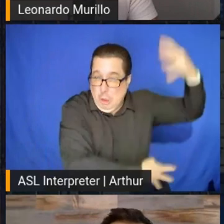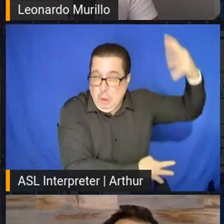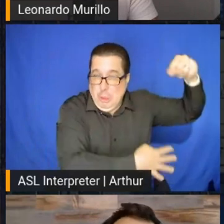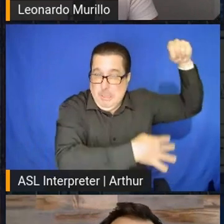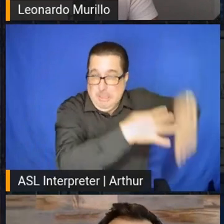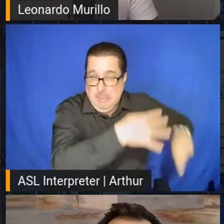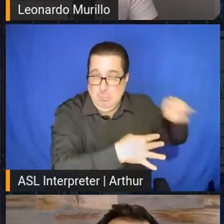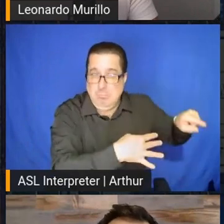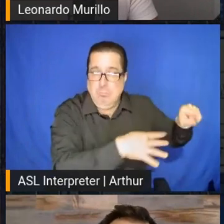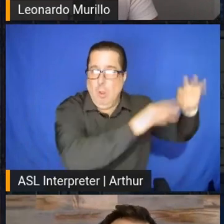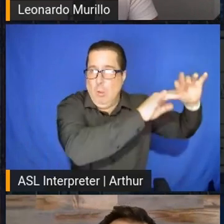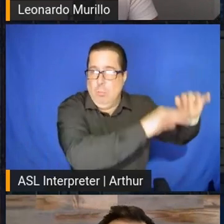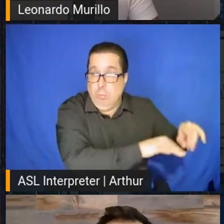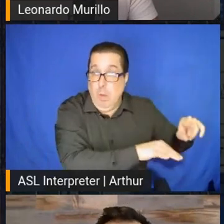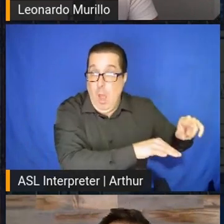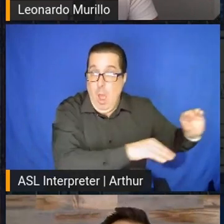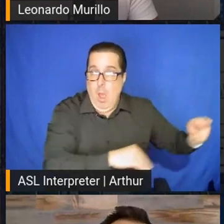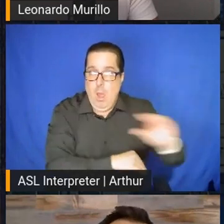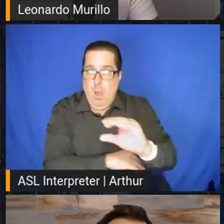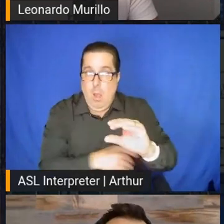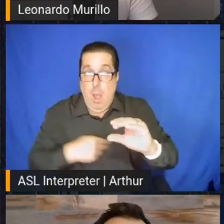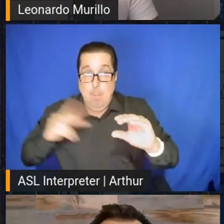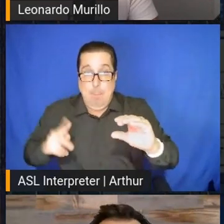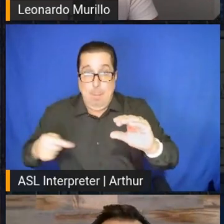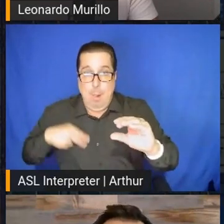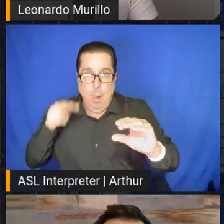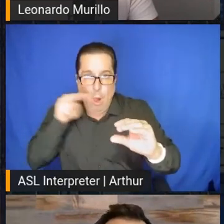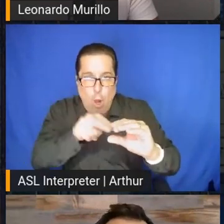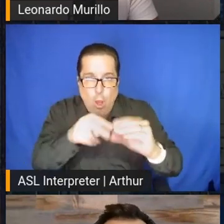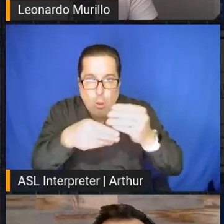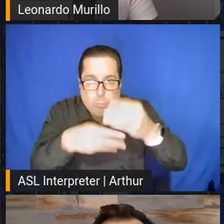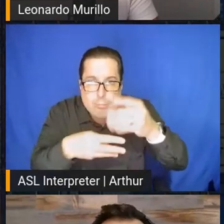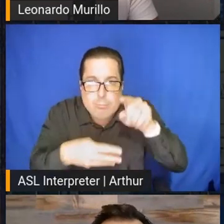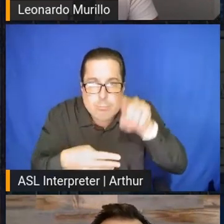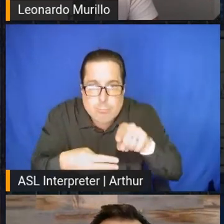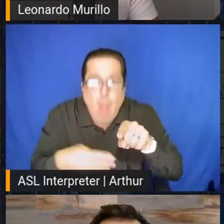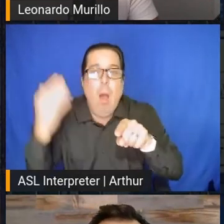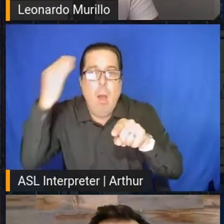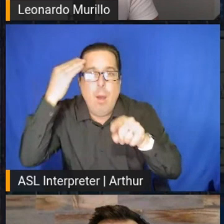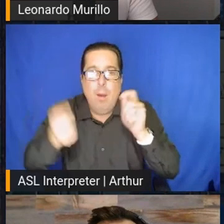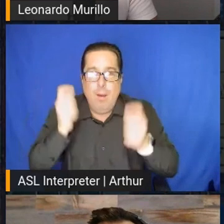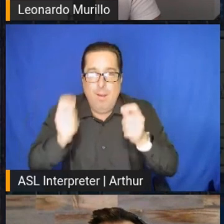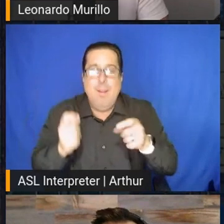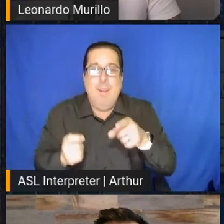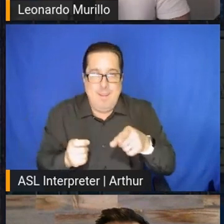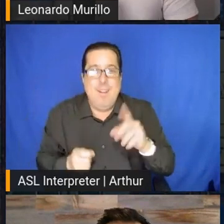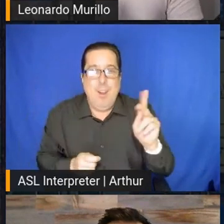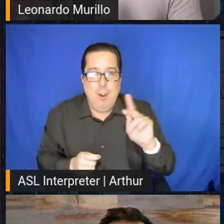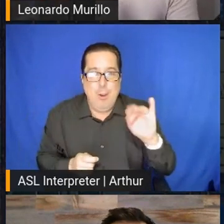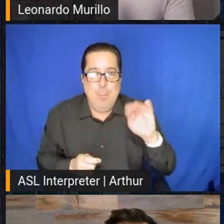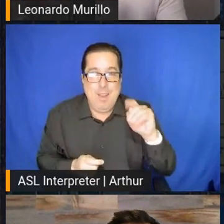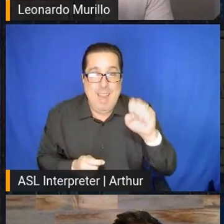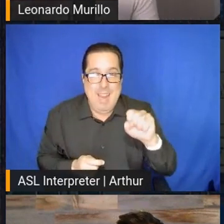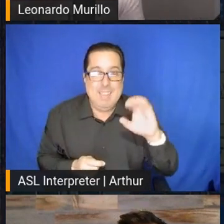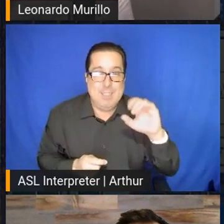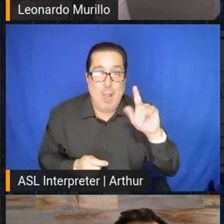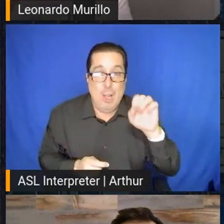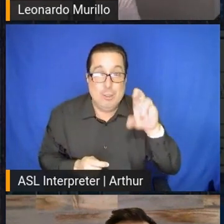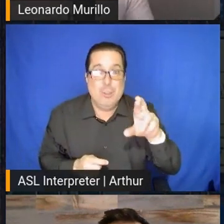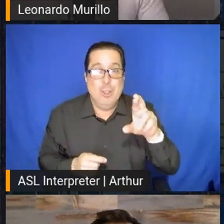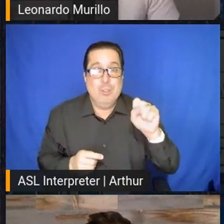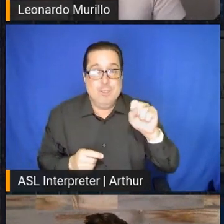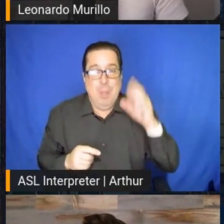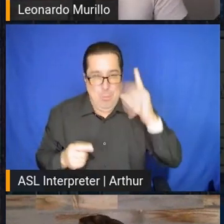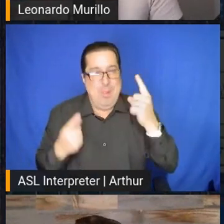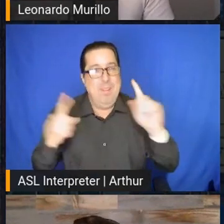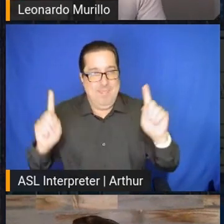make that thing happen is just a great way, a great interface for anyone using a Kubernetes cluster at scale. Exactly. And there's with